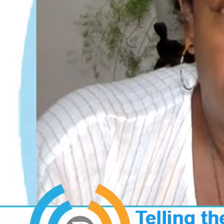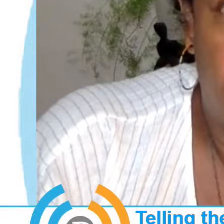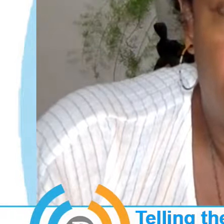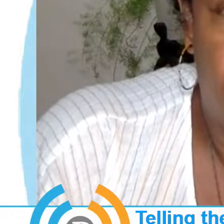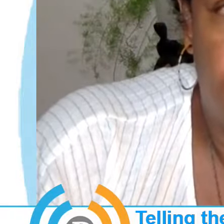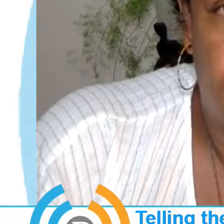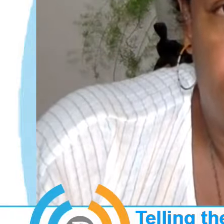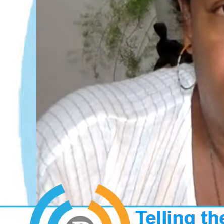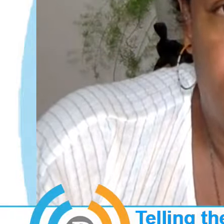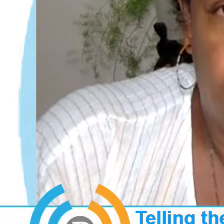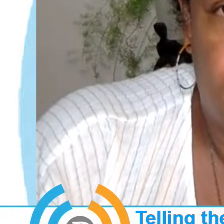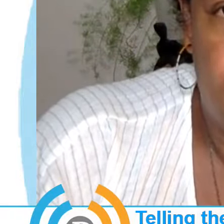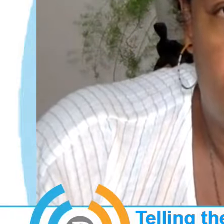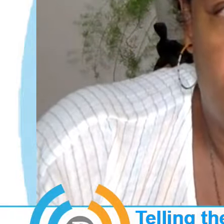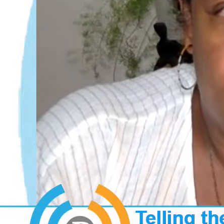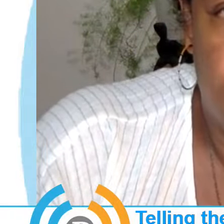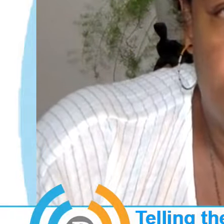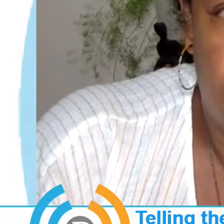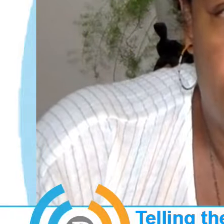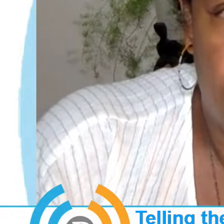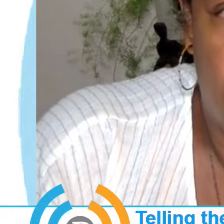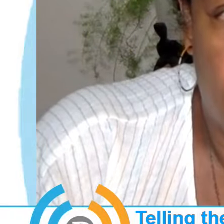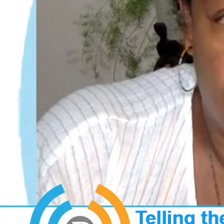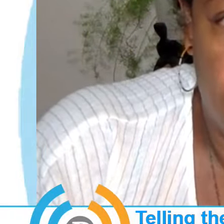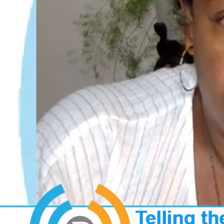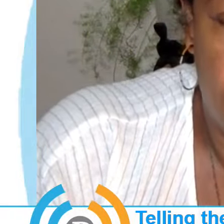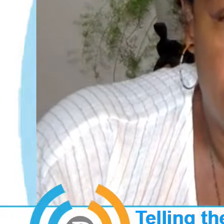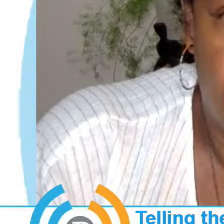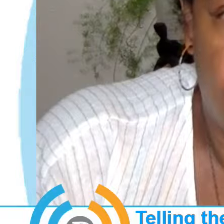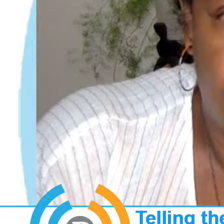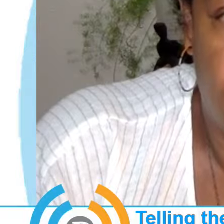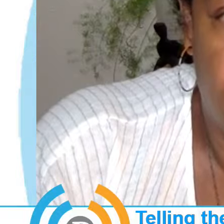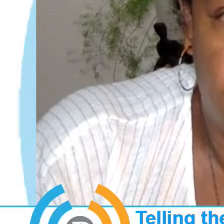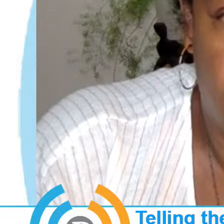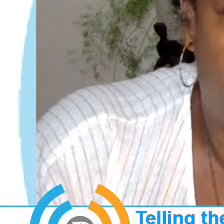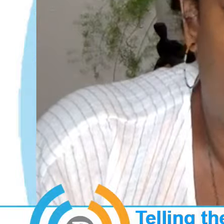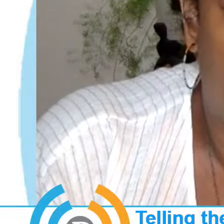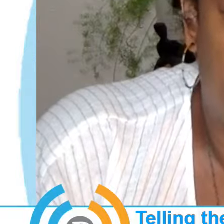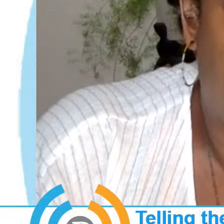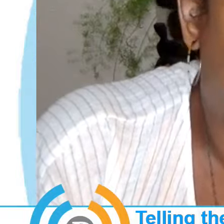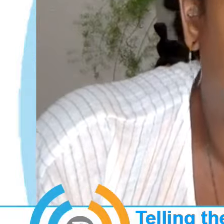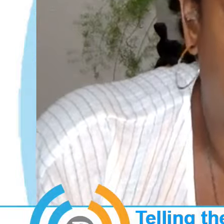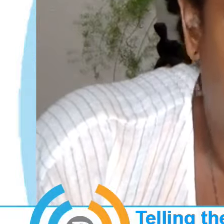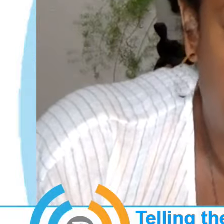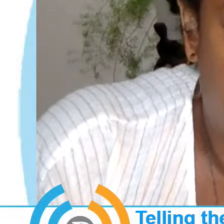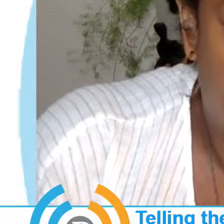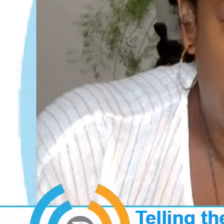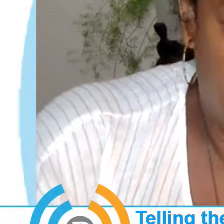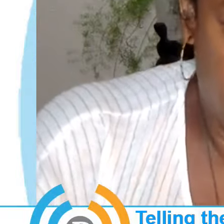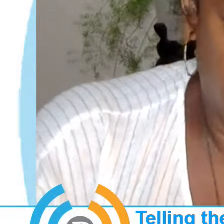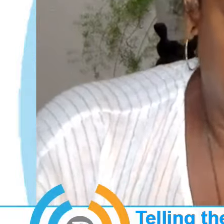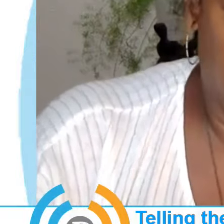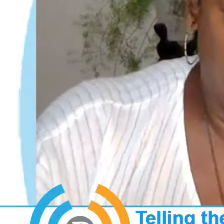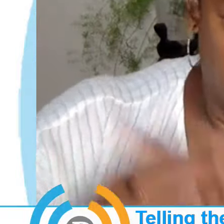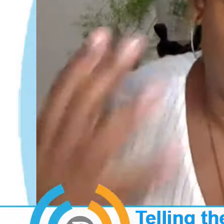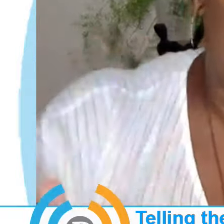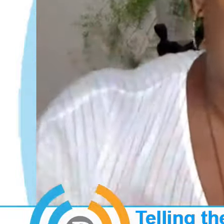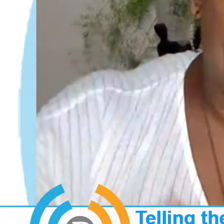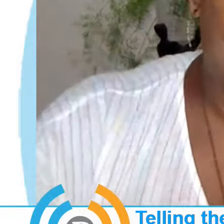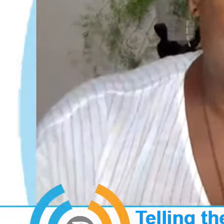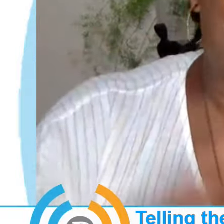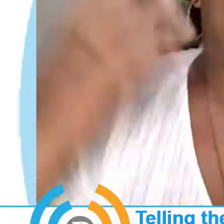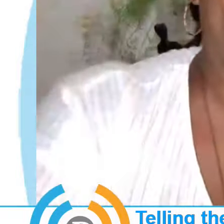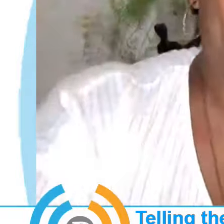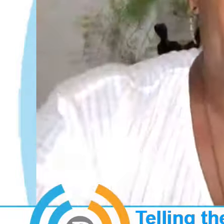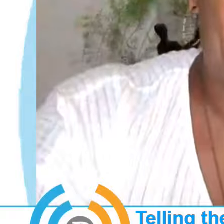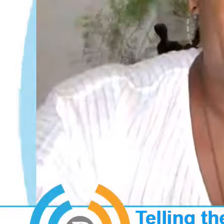ironic that the police response to the protests has itself been described as excessive, that here's this